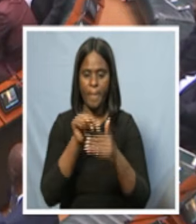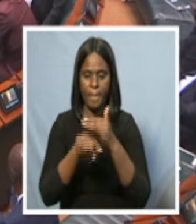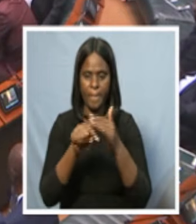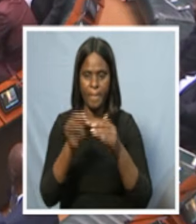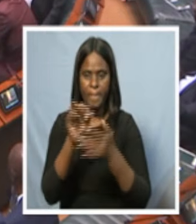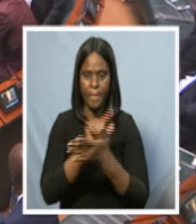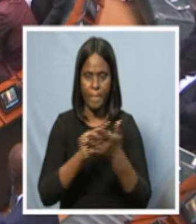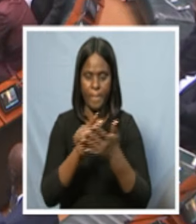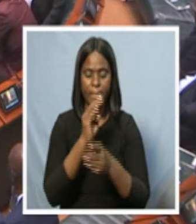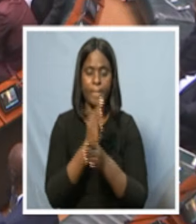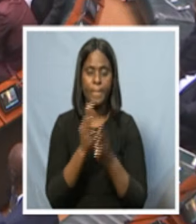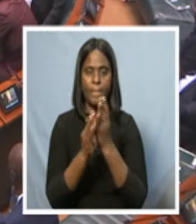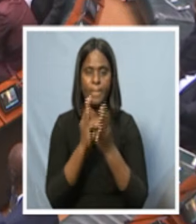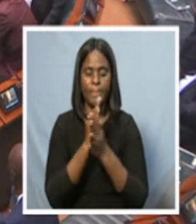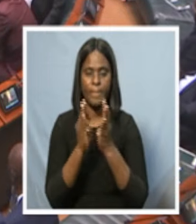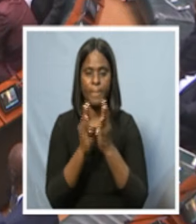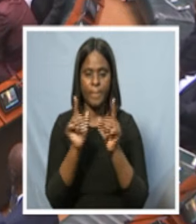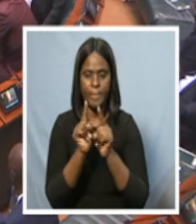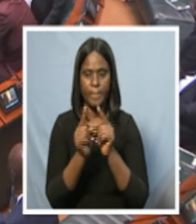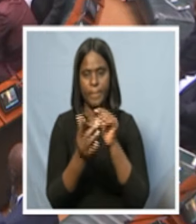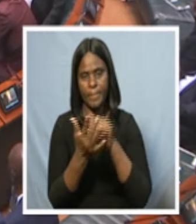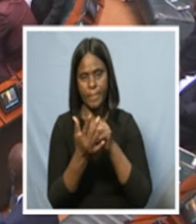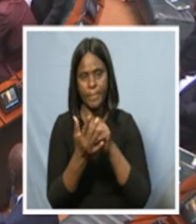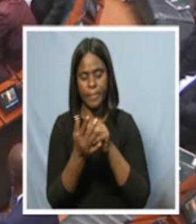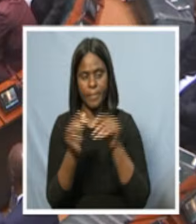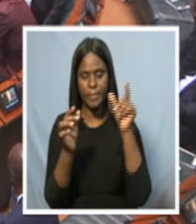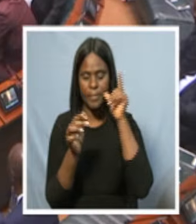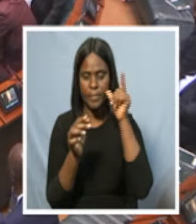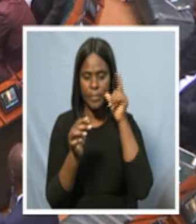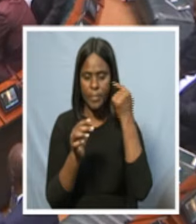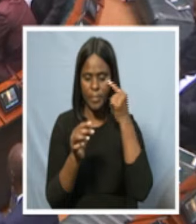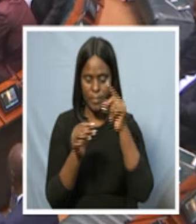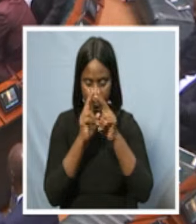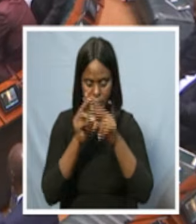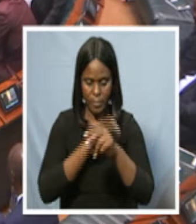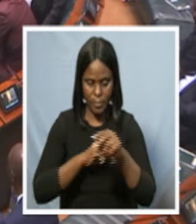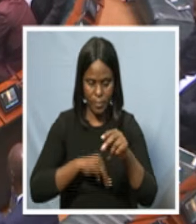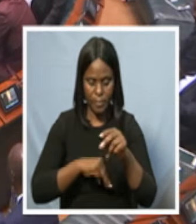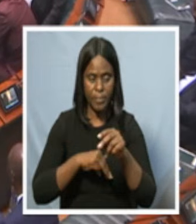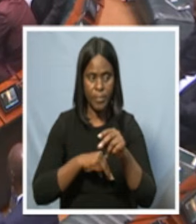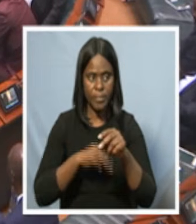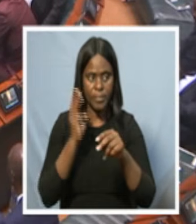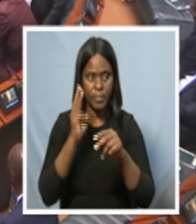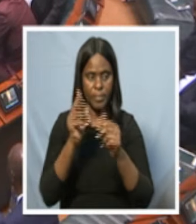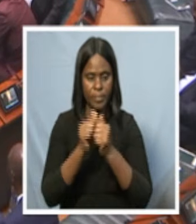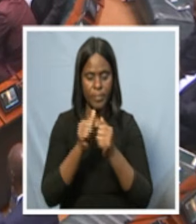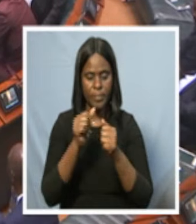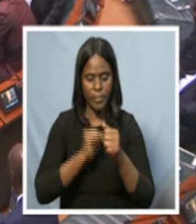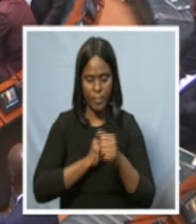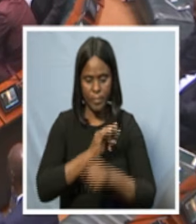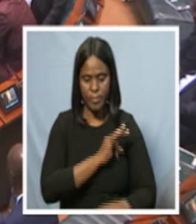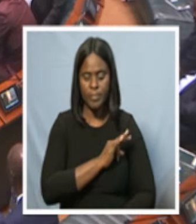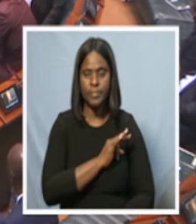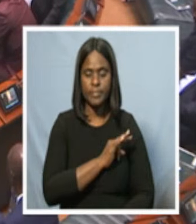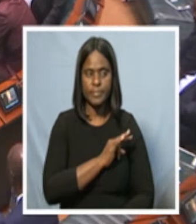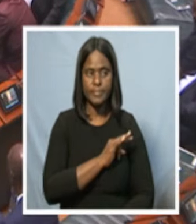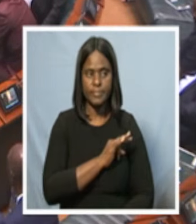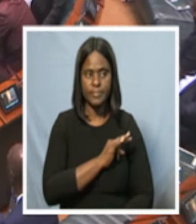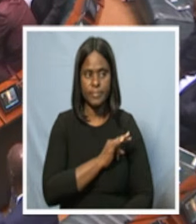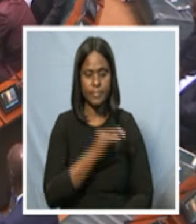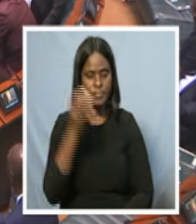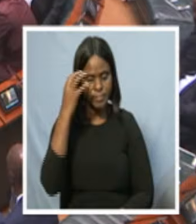the library building, and lunch for honorable members, ministry staff,